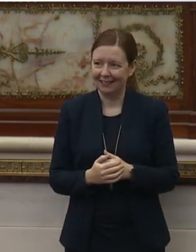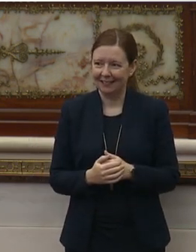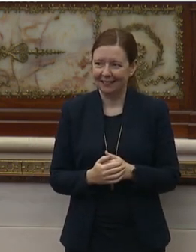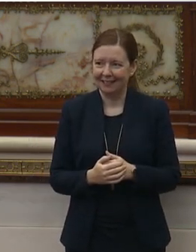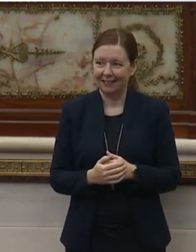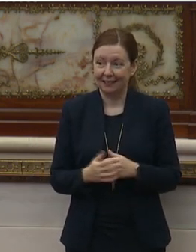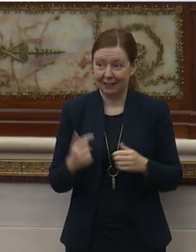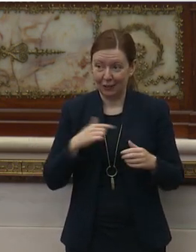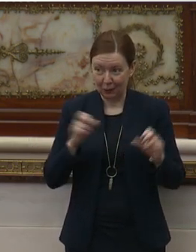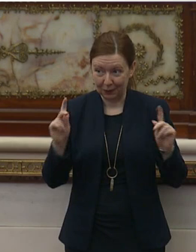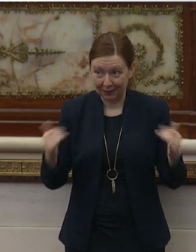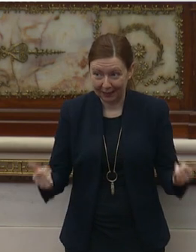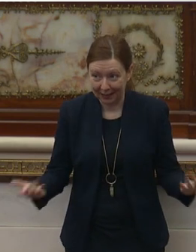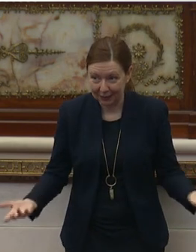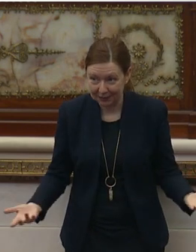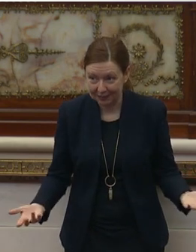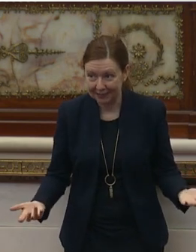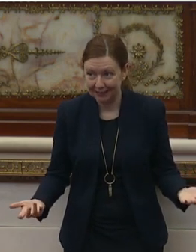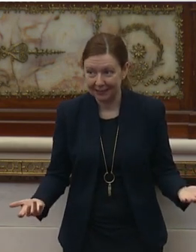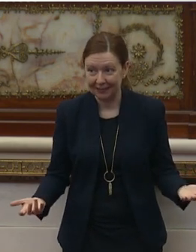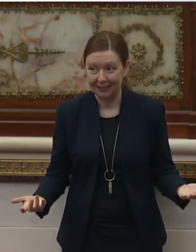Councilman. Are we all right now?